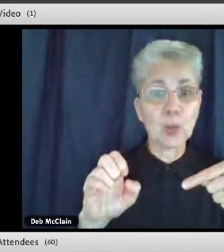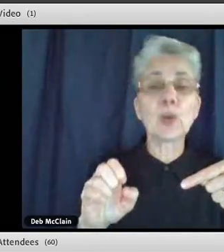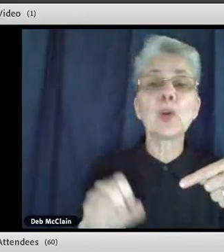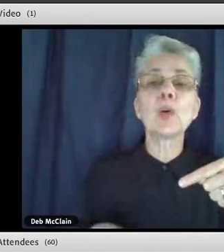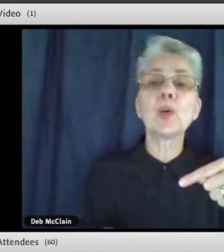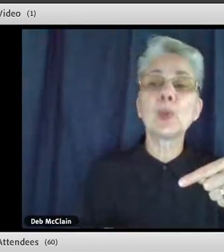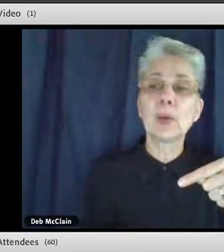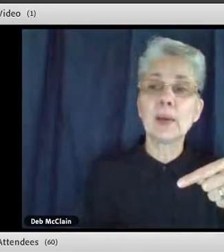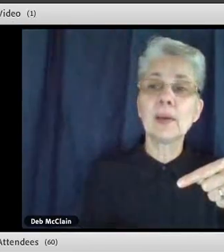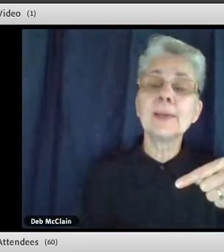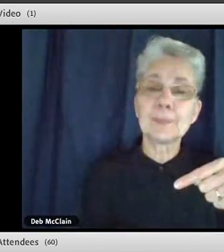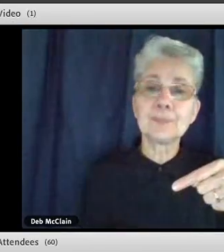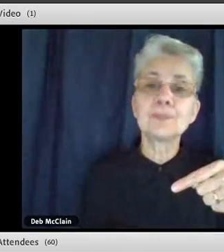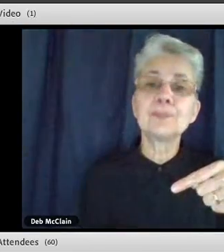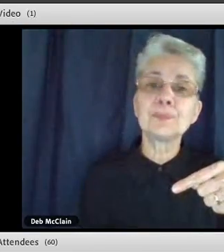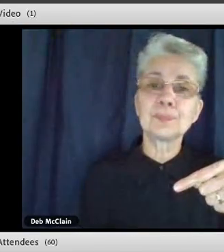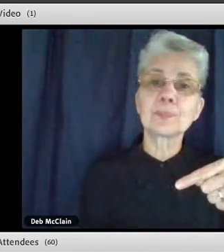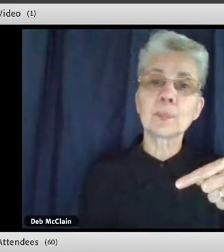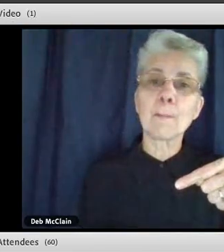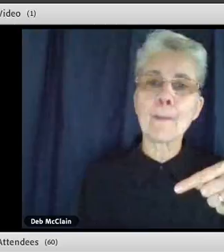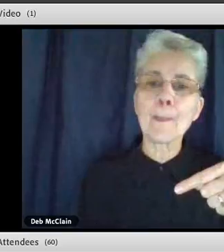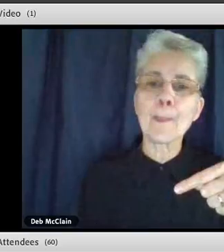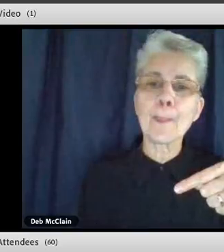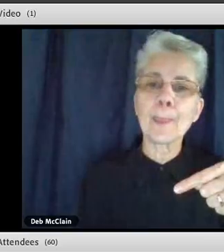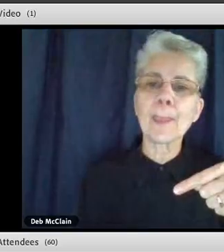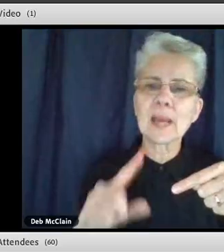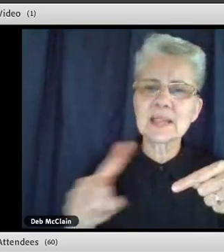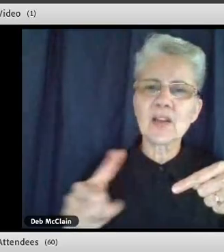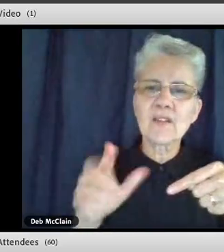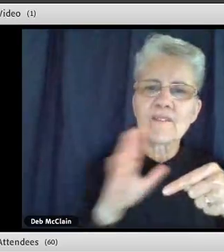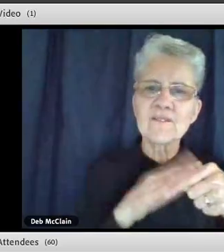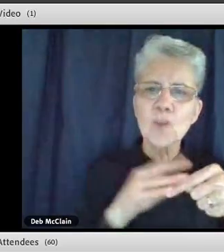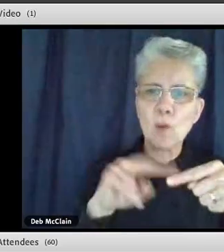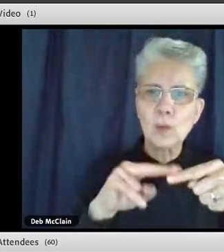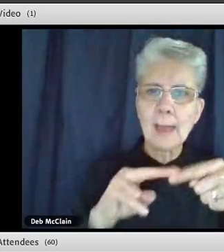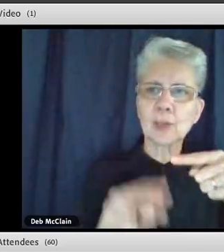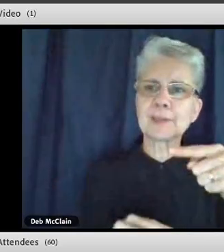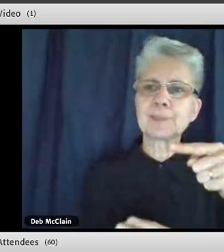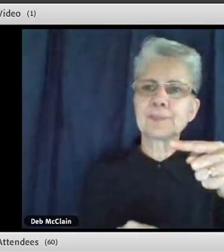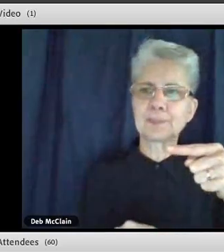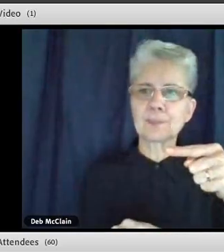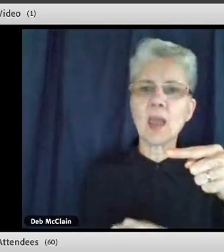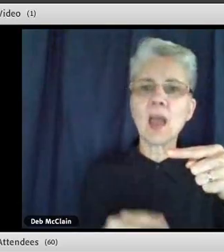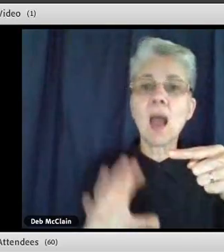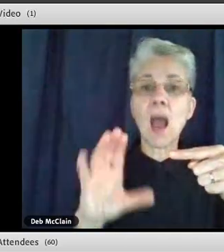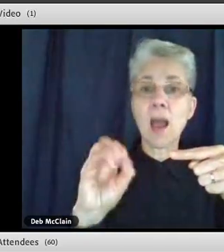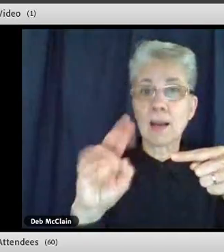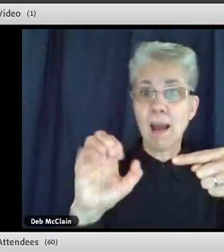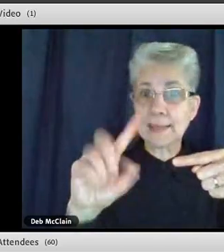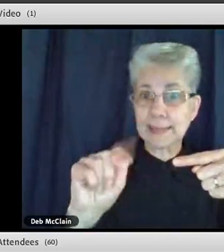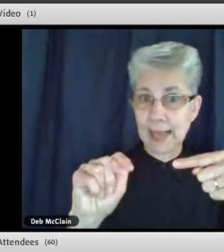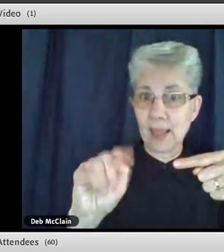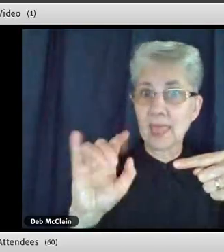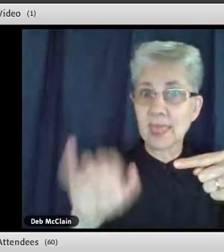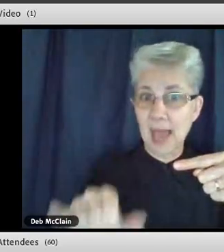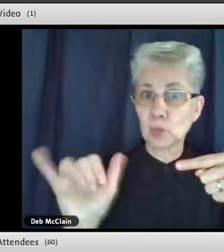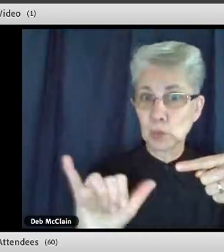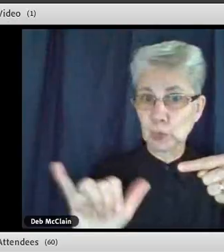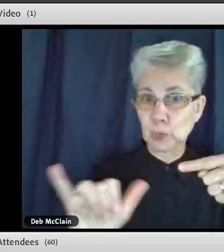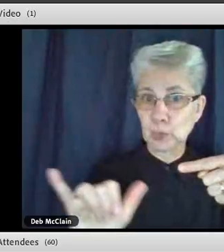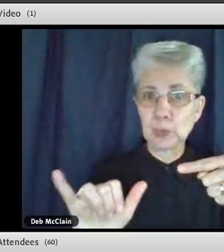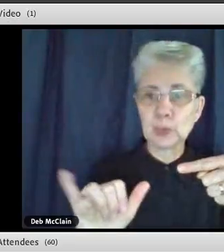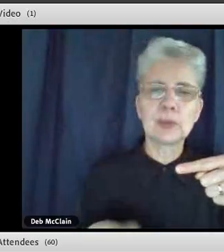vocabulary for values, and content standards there in the upper right-hand corner. So like